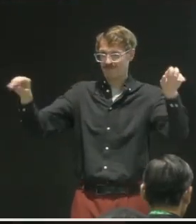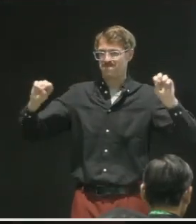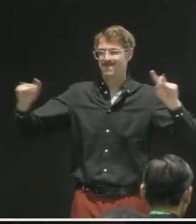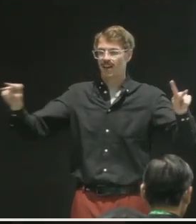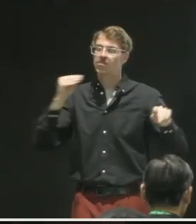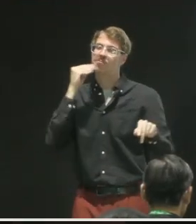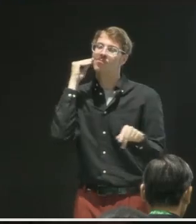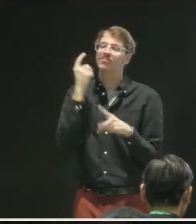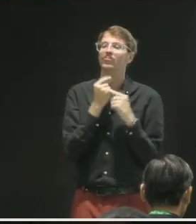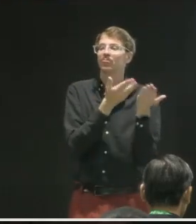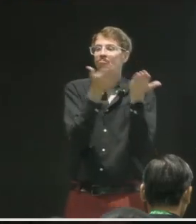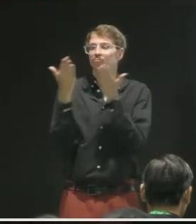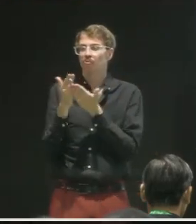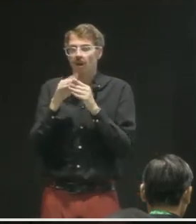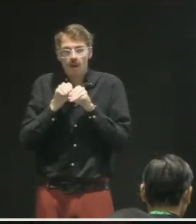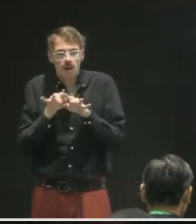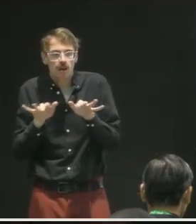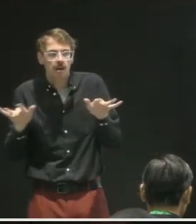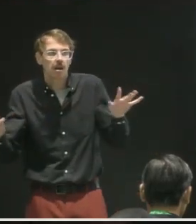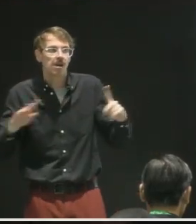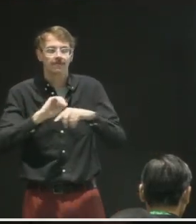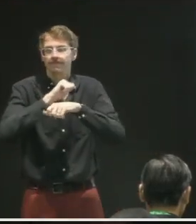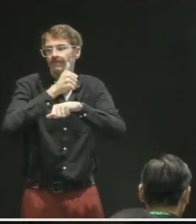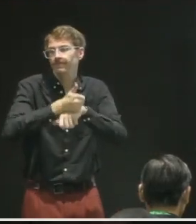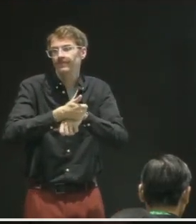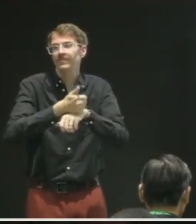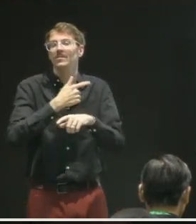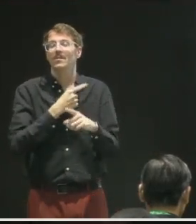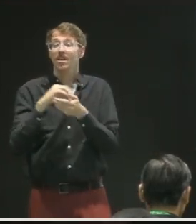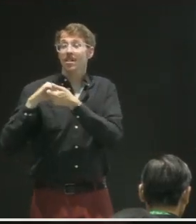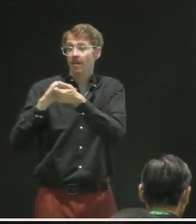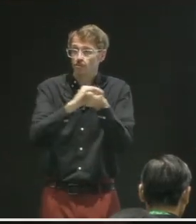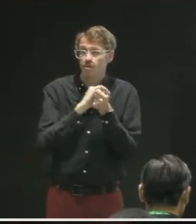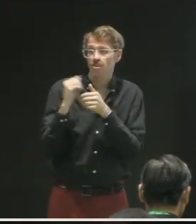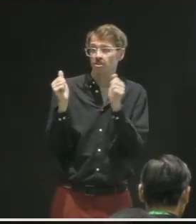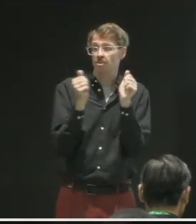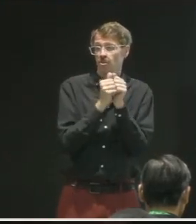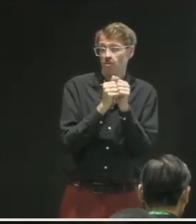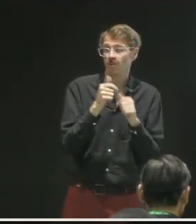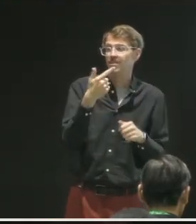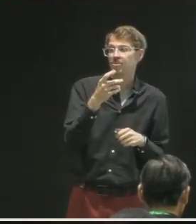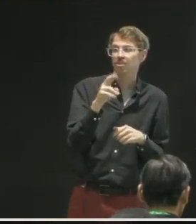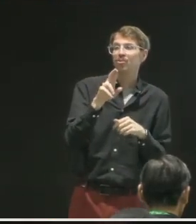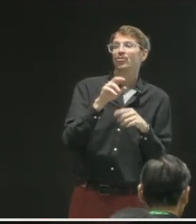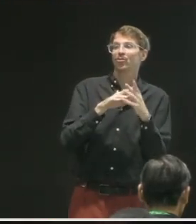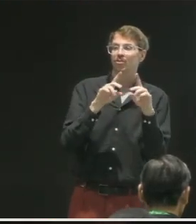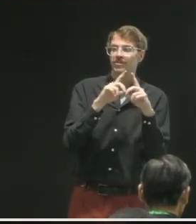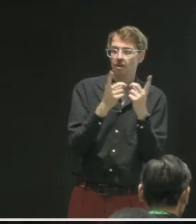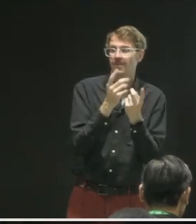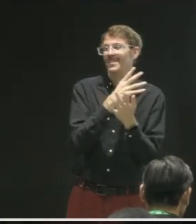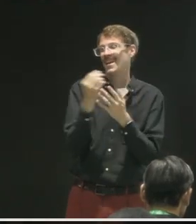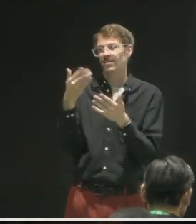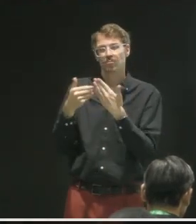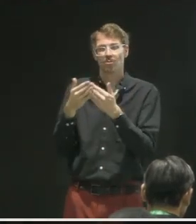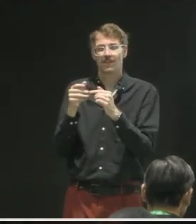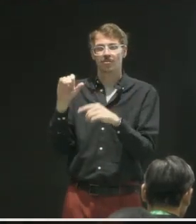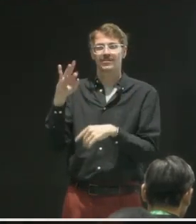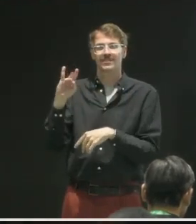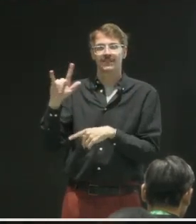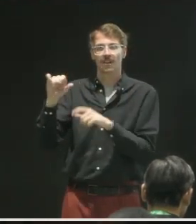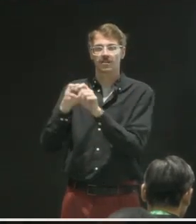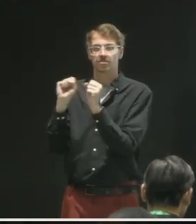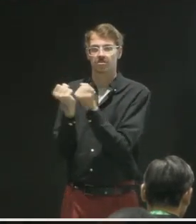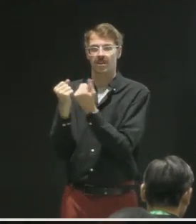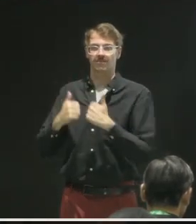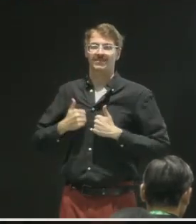disaster management related department and gender related department and civil society organization in the country. So